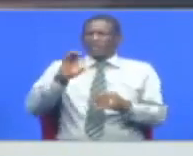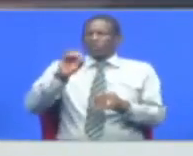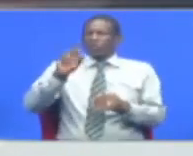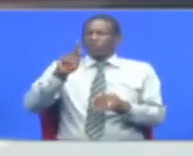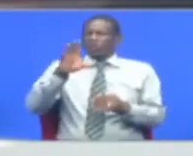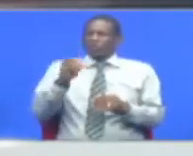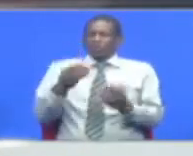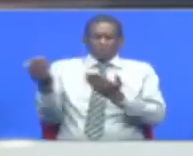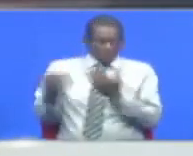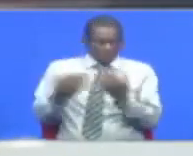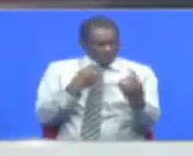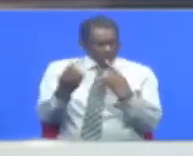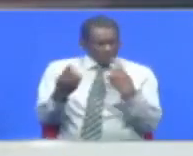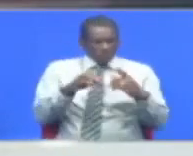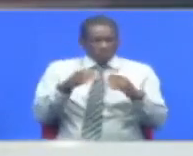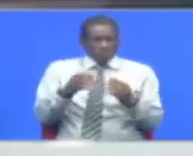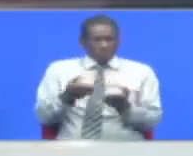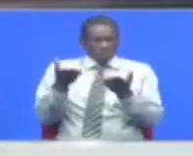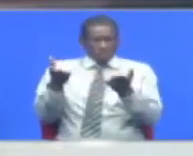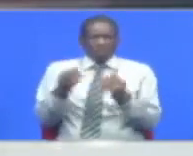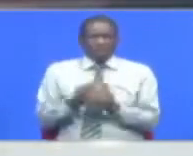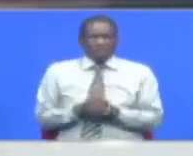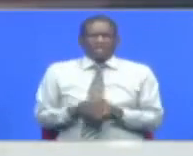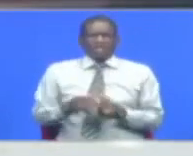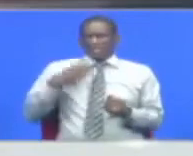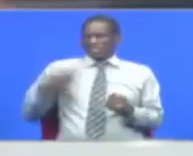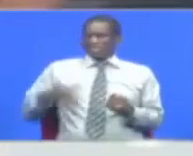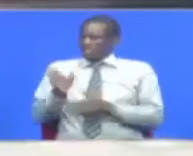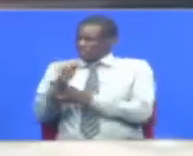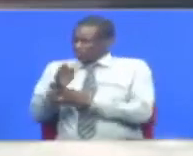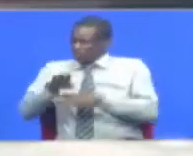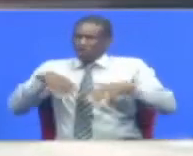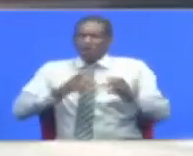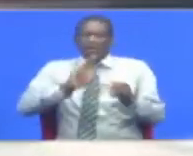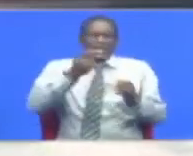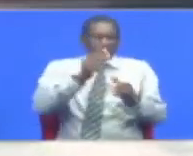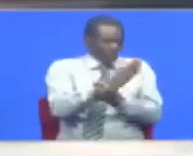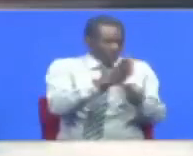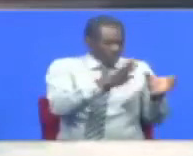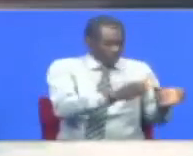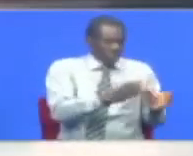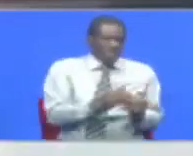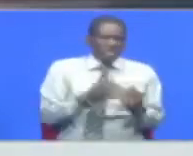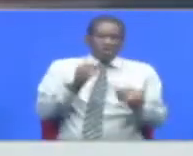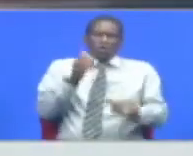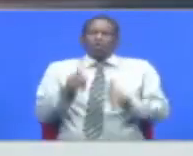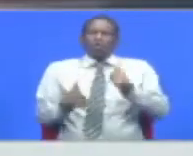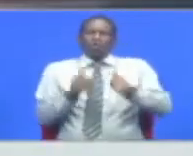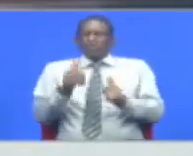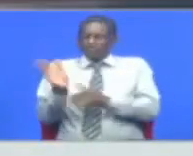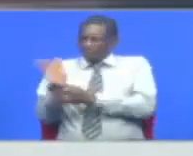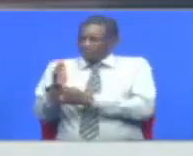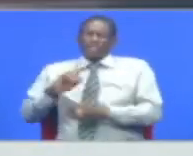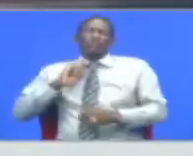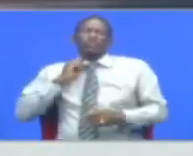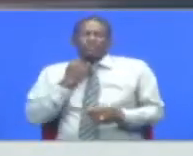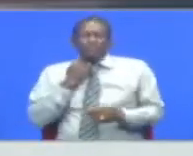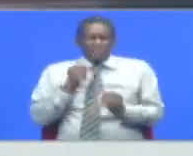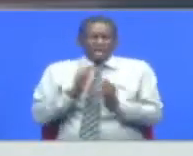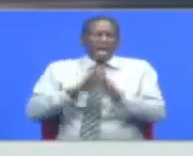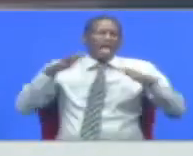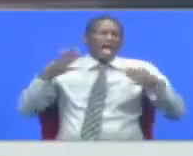debate right on to your table. Chinese fish or Kenyan fish? Which one is the sweetest and